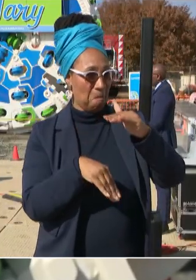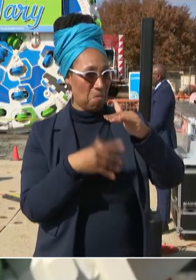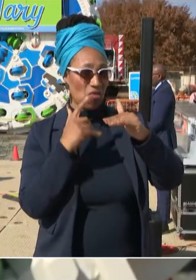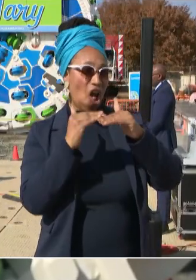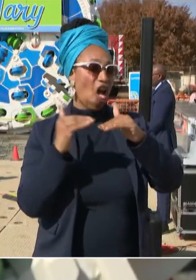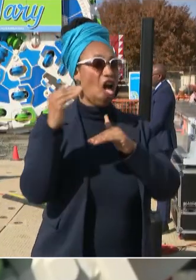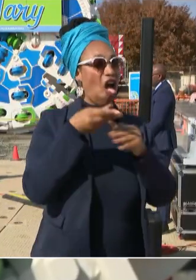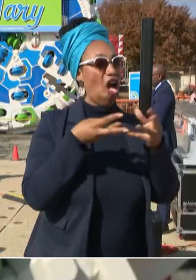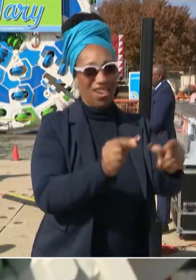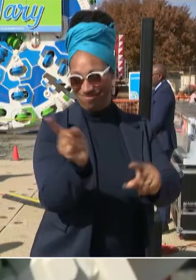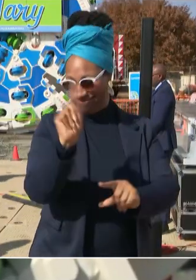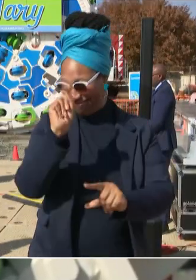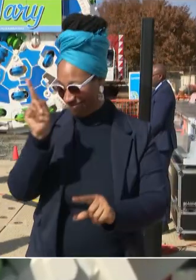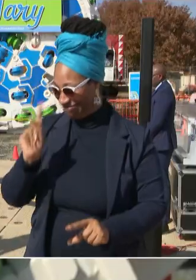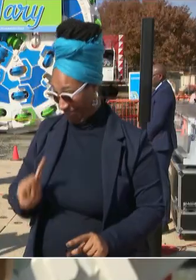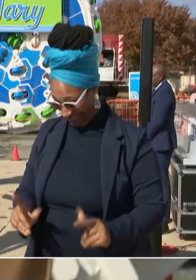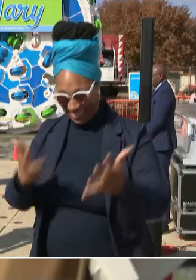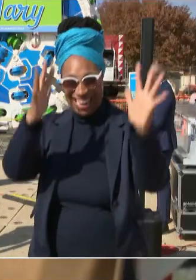Kirsten, back to you.